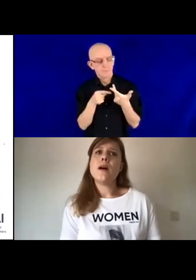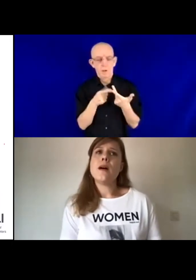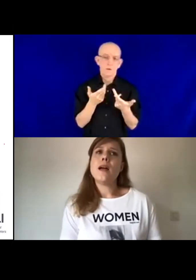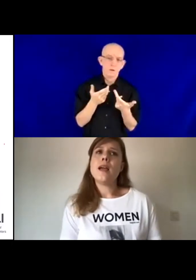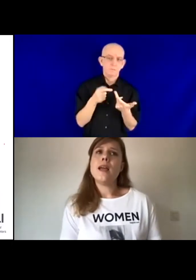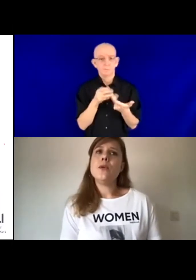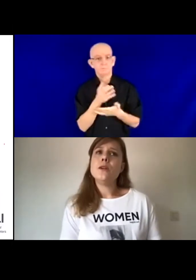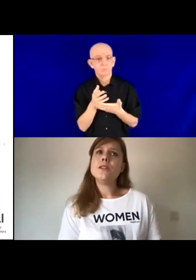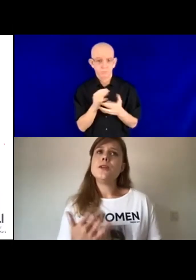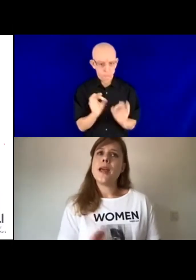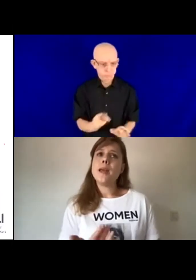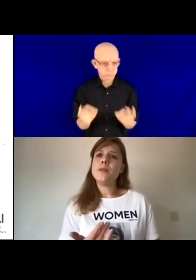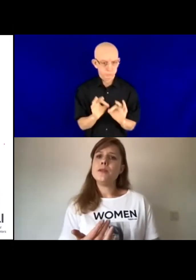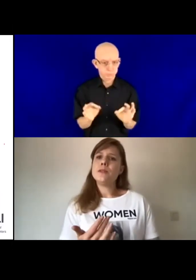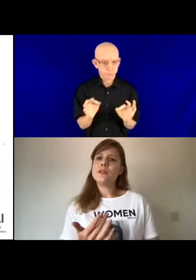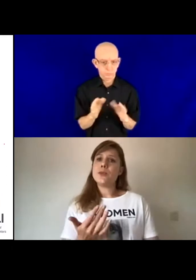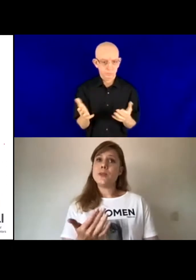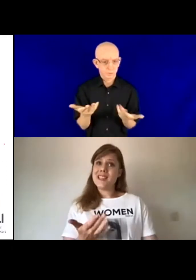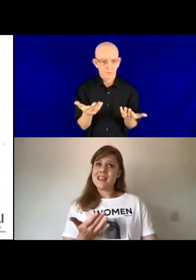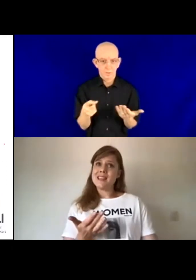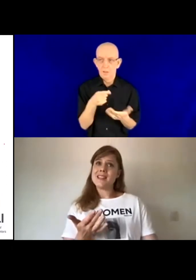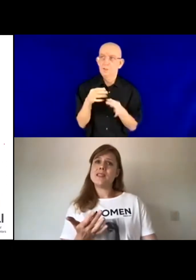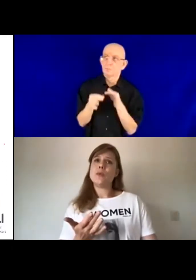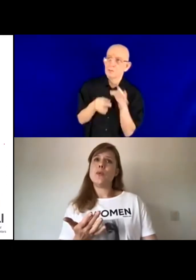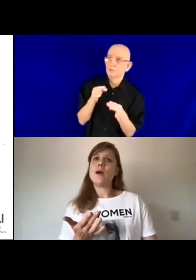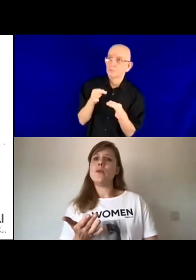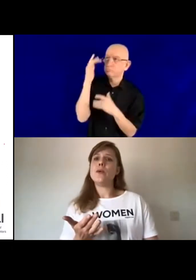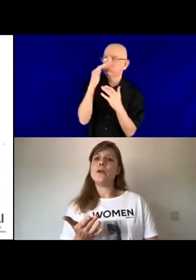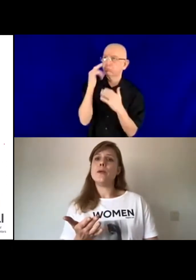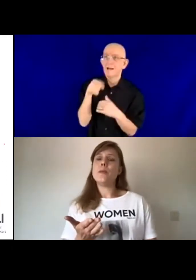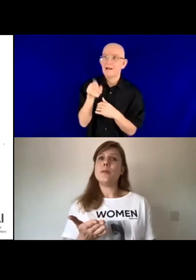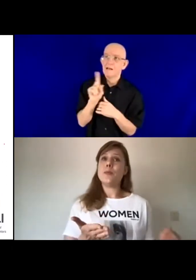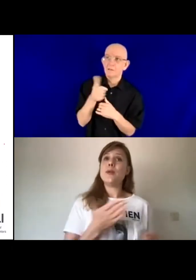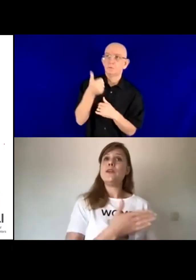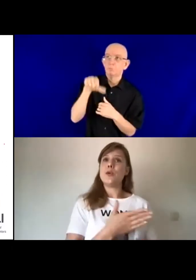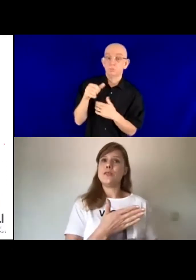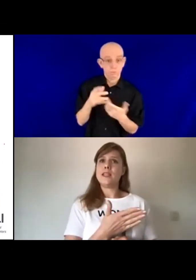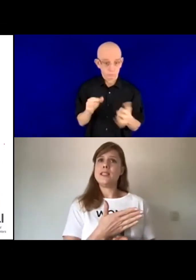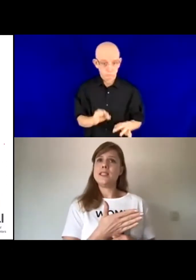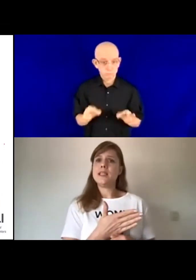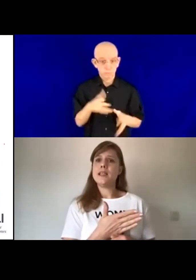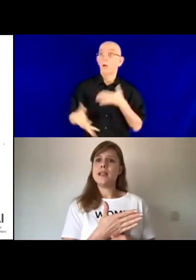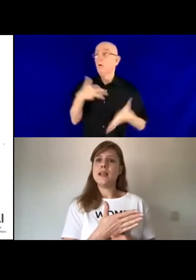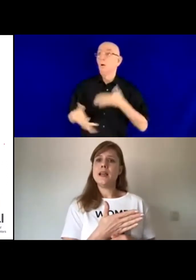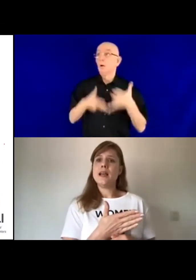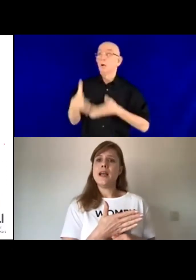So in order to be able to assess where we were pre-COVID